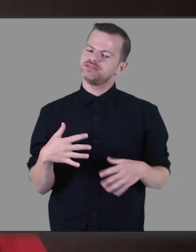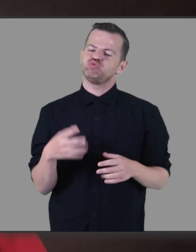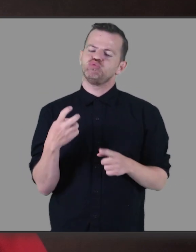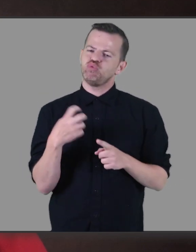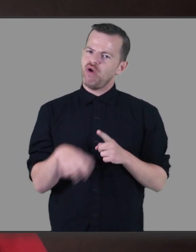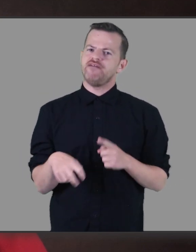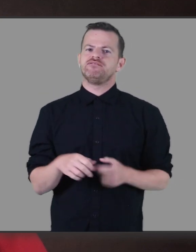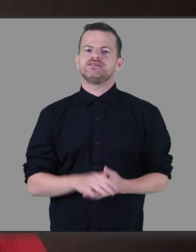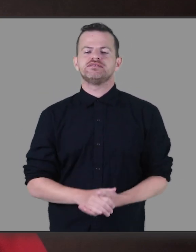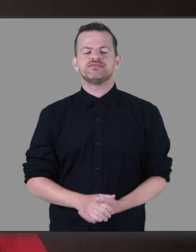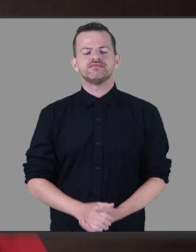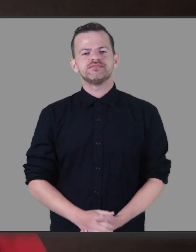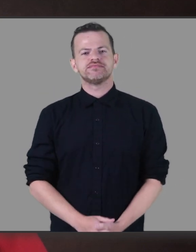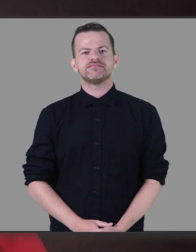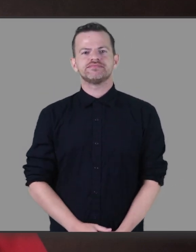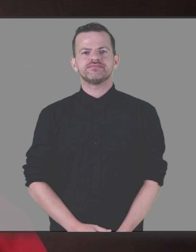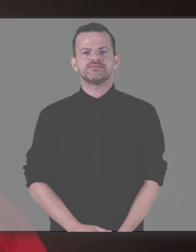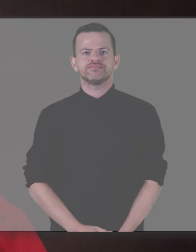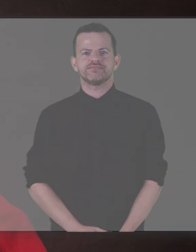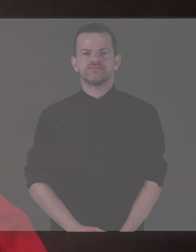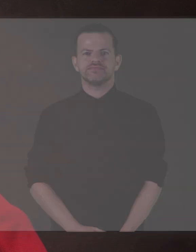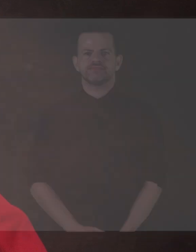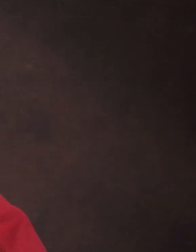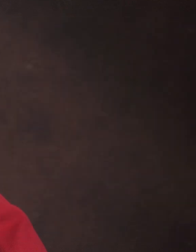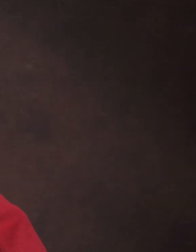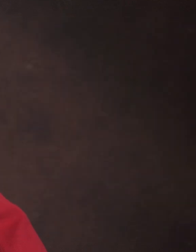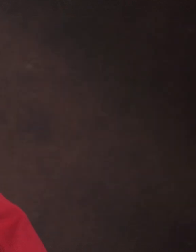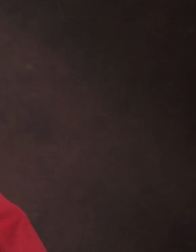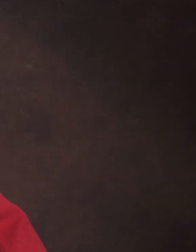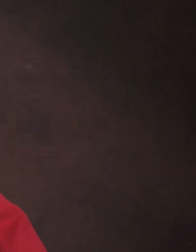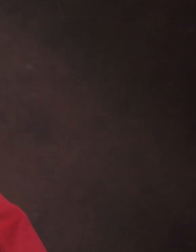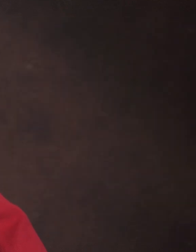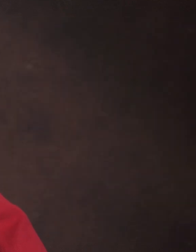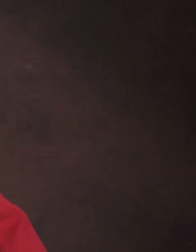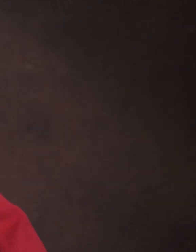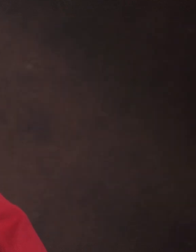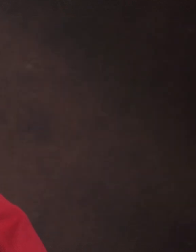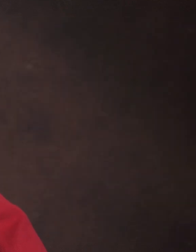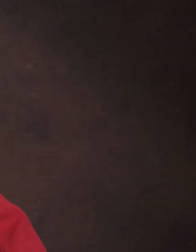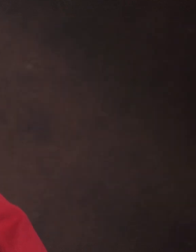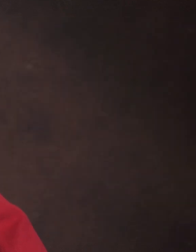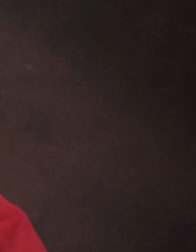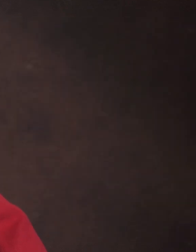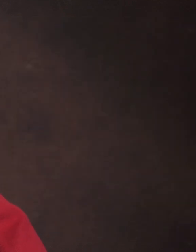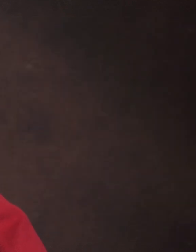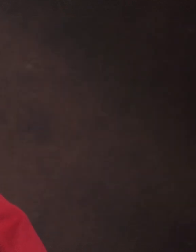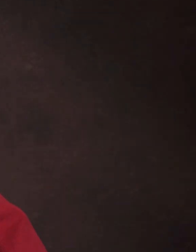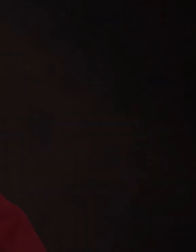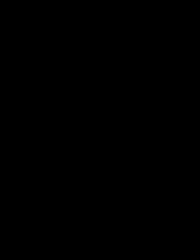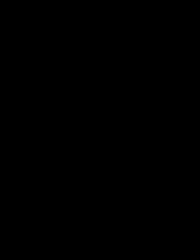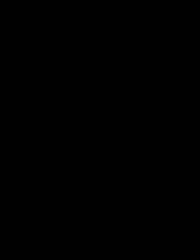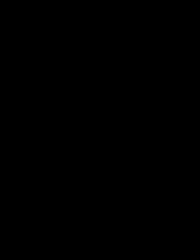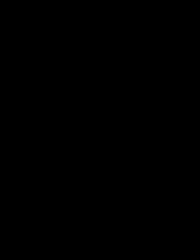please let us have this element of dignity. It's a rough go.